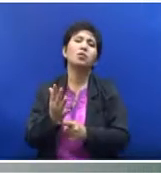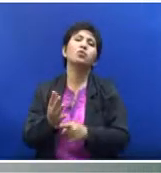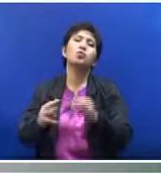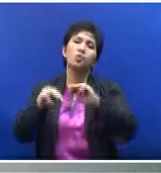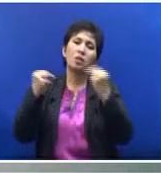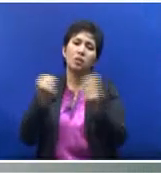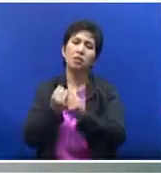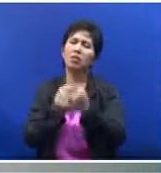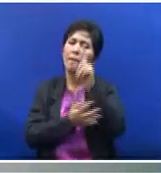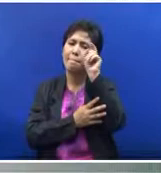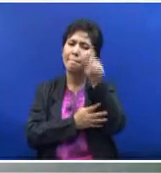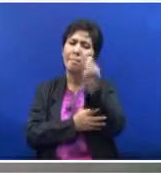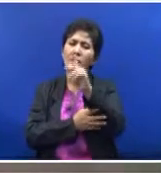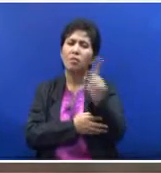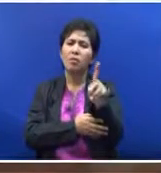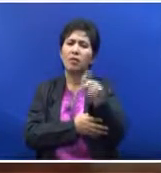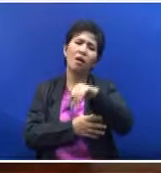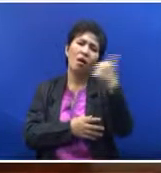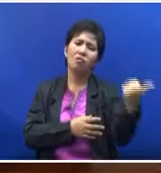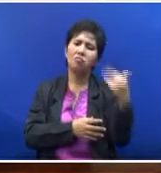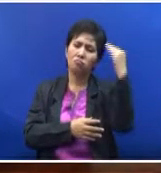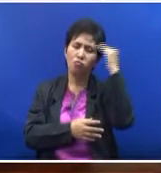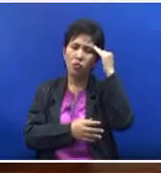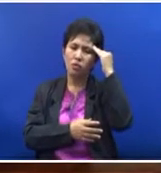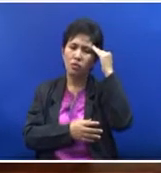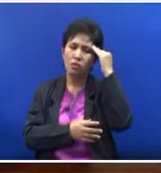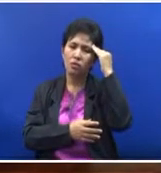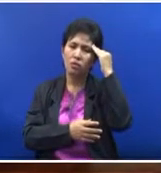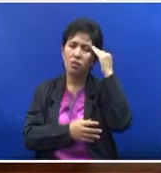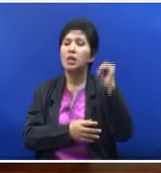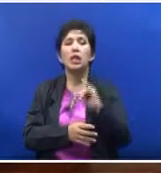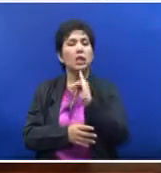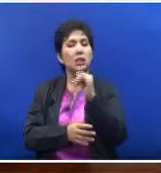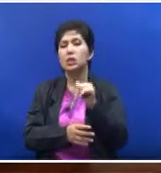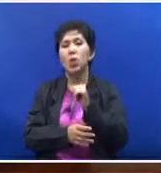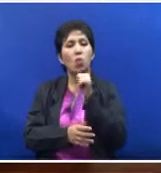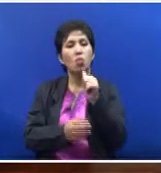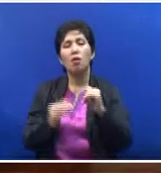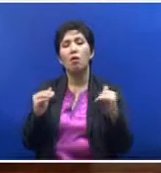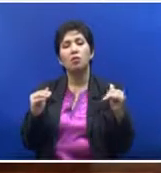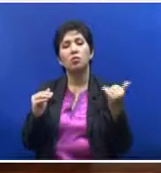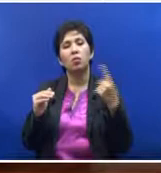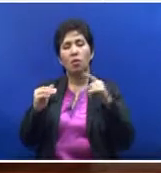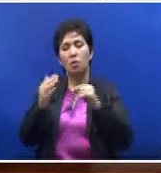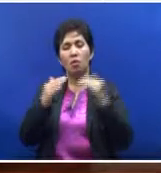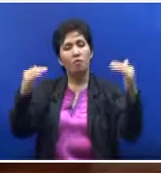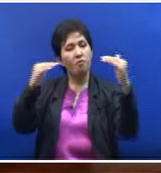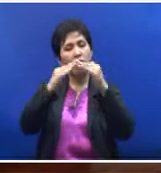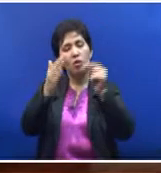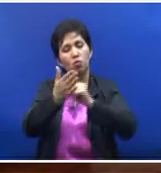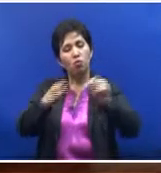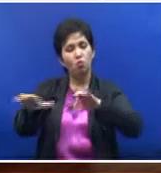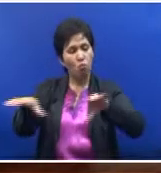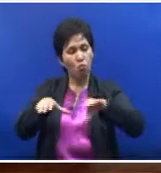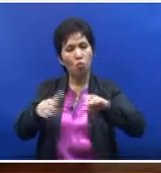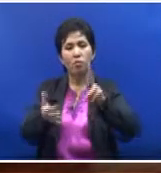it require other knowledge as well. Okay, it is not fair to do